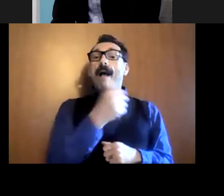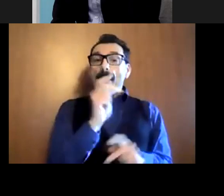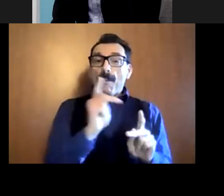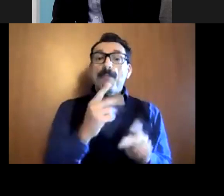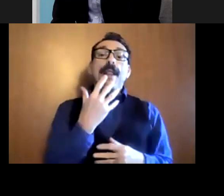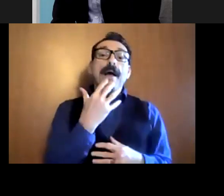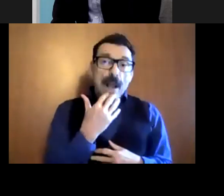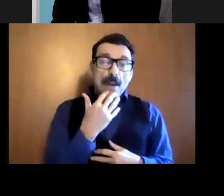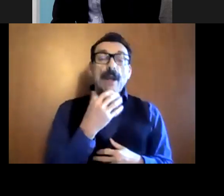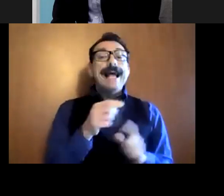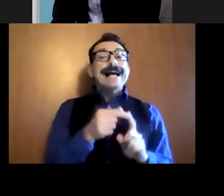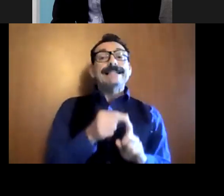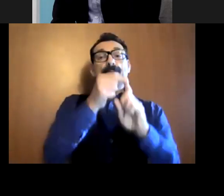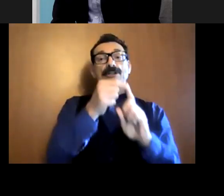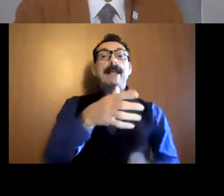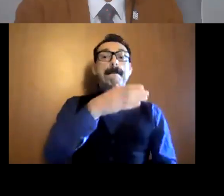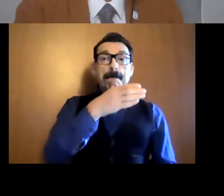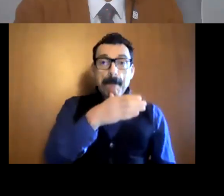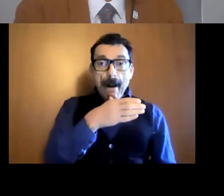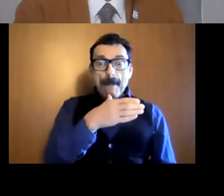breastfeeding mothers.